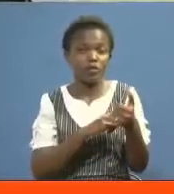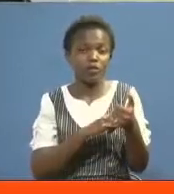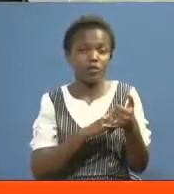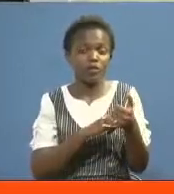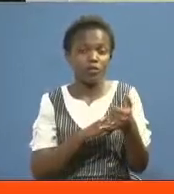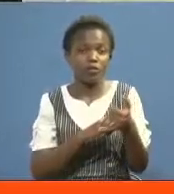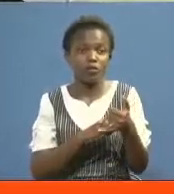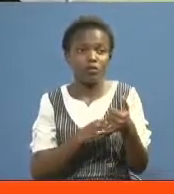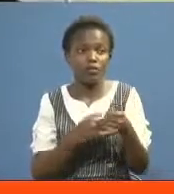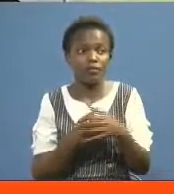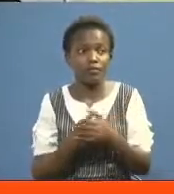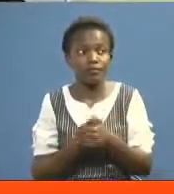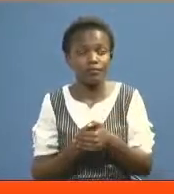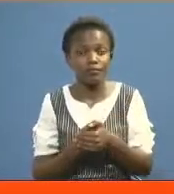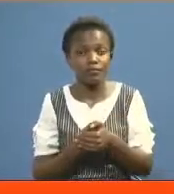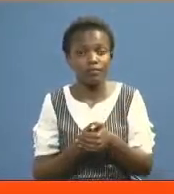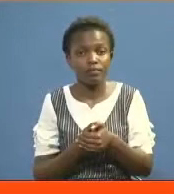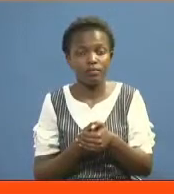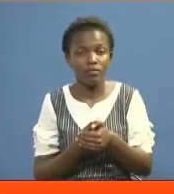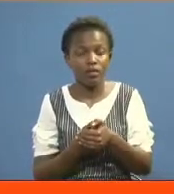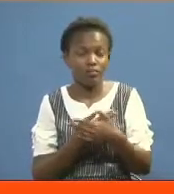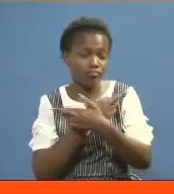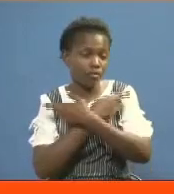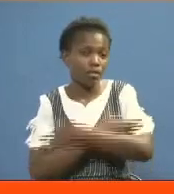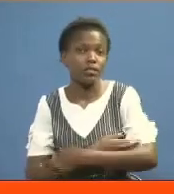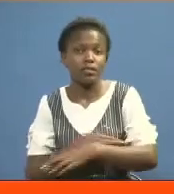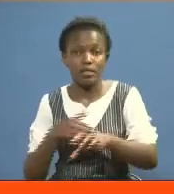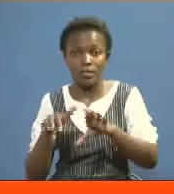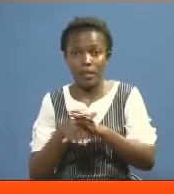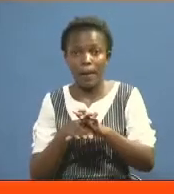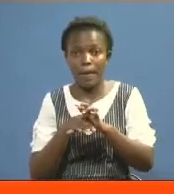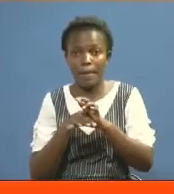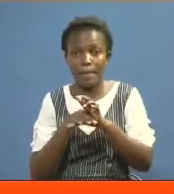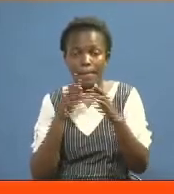Obama. Fare thee well, Mama